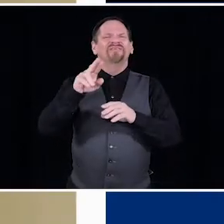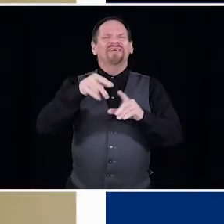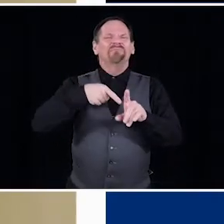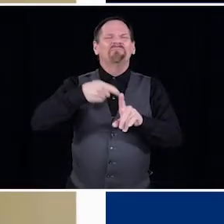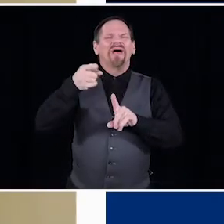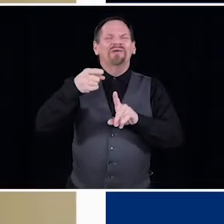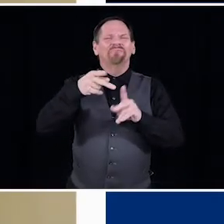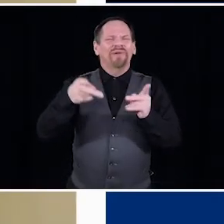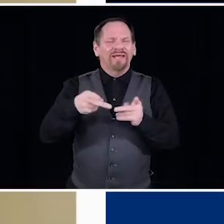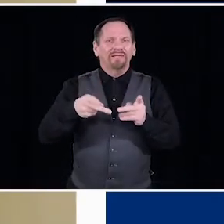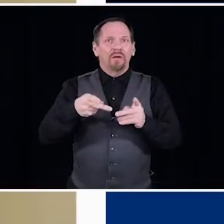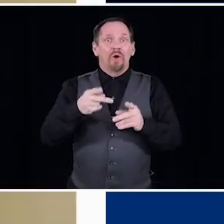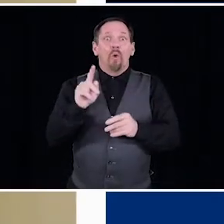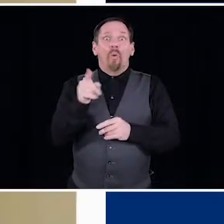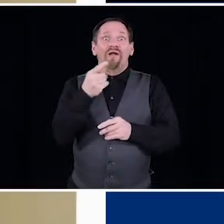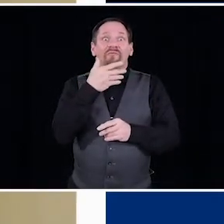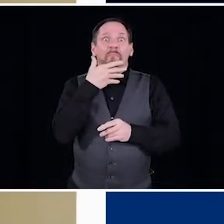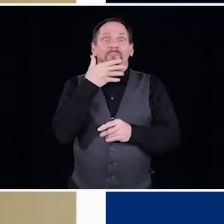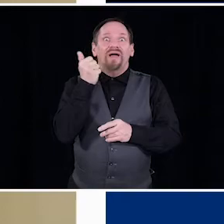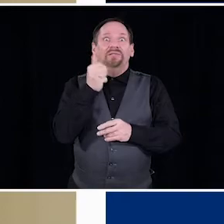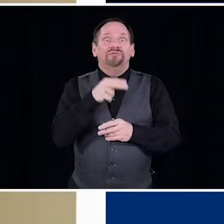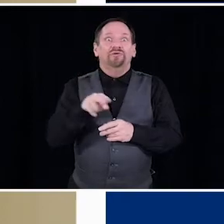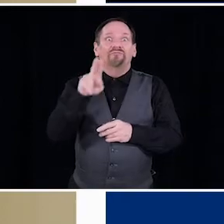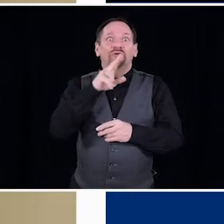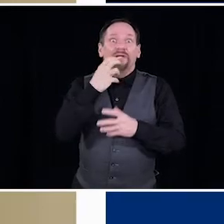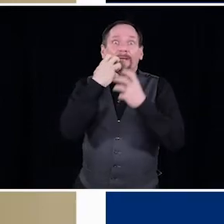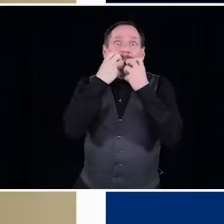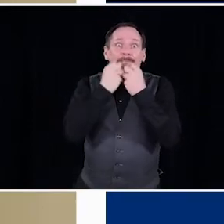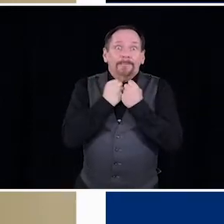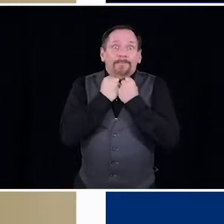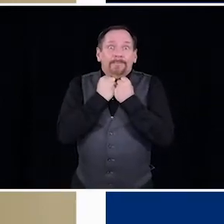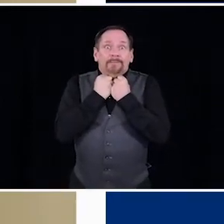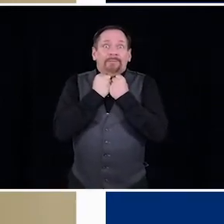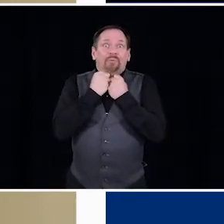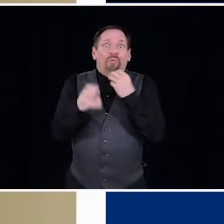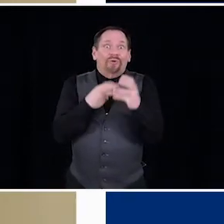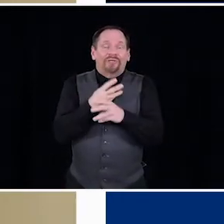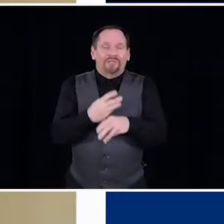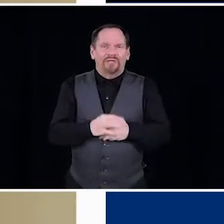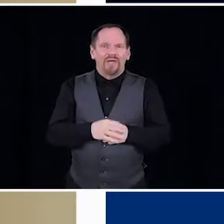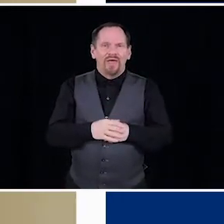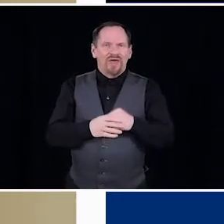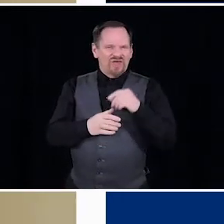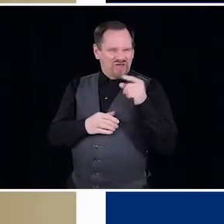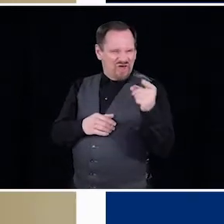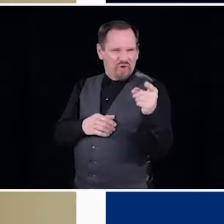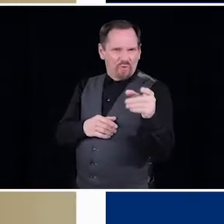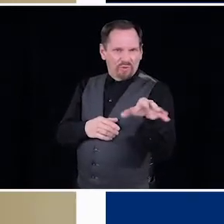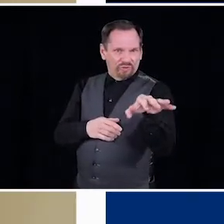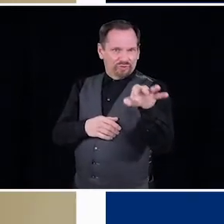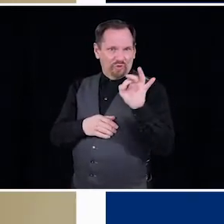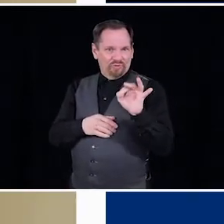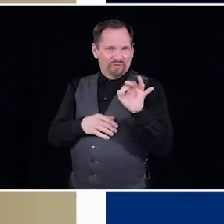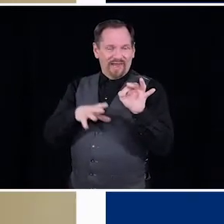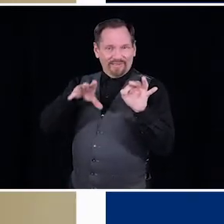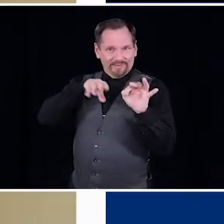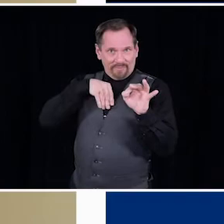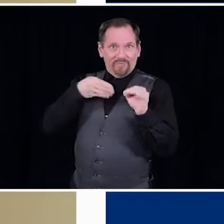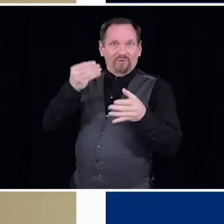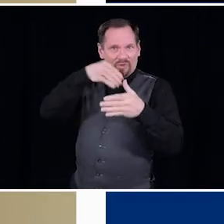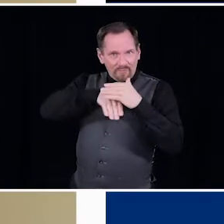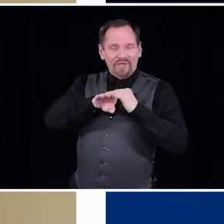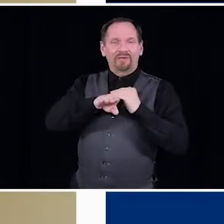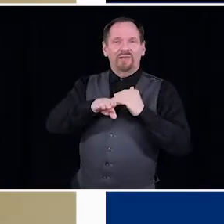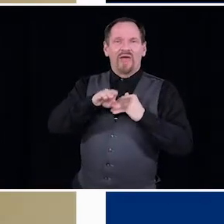place, one of the world's most prestigious and treasured universities. You were handpicked to be here, and you excel in